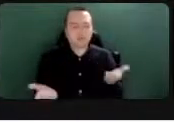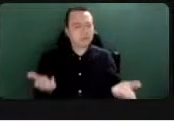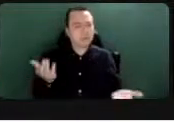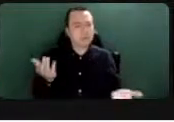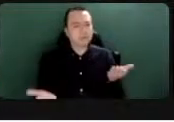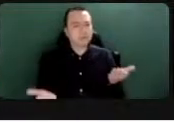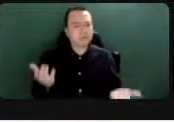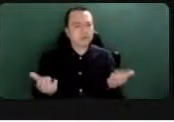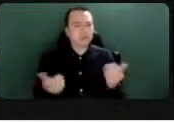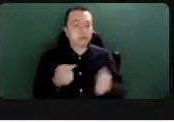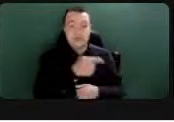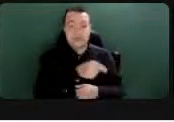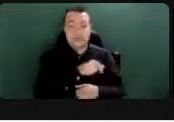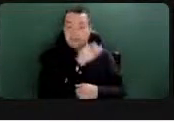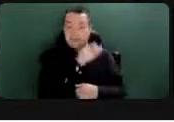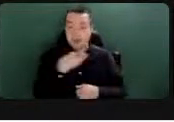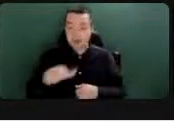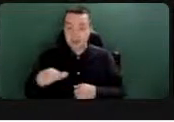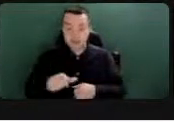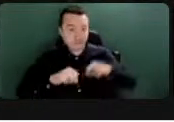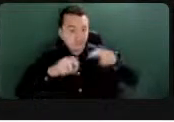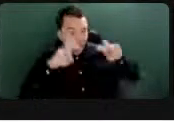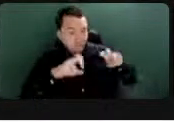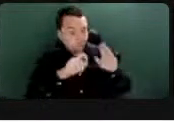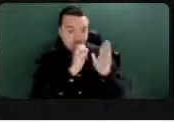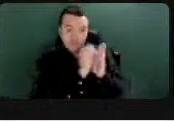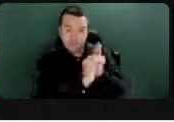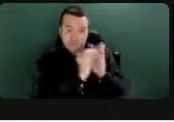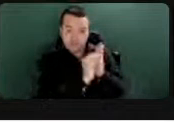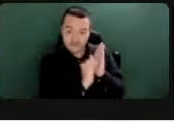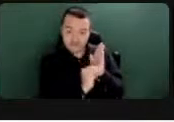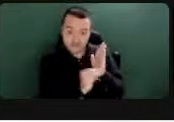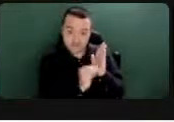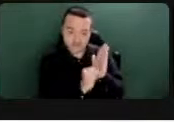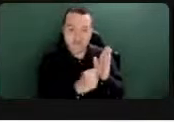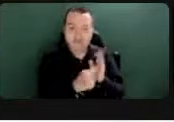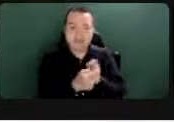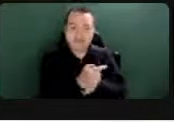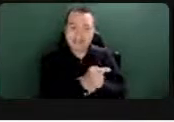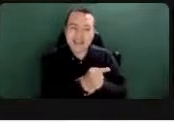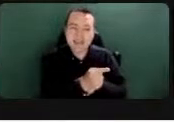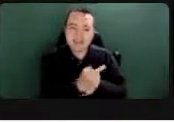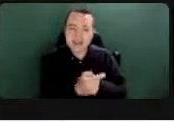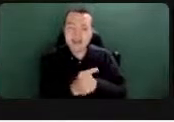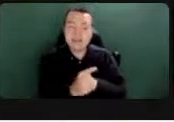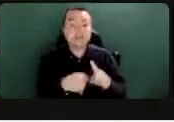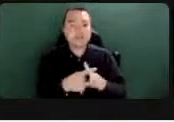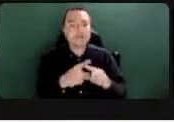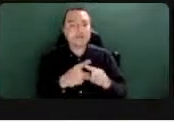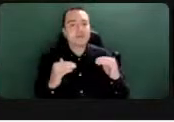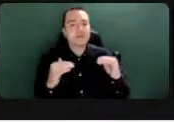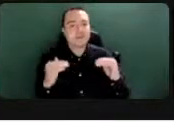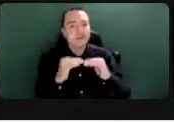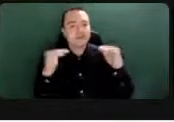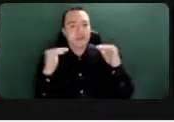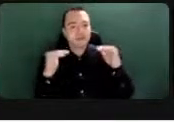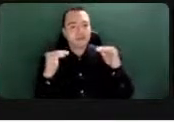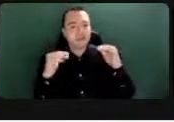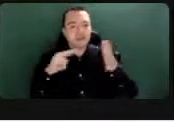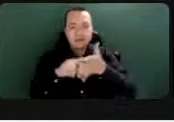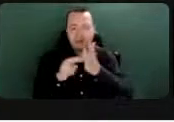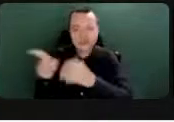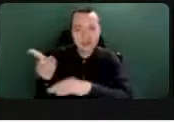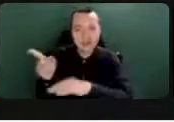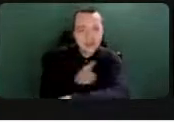are? And we added the equity issues, which again, James and Ciro have already touched on as extremely important components